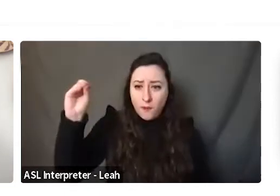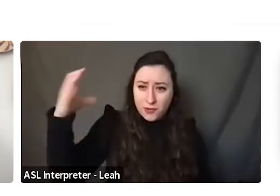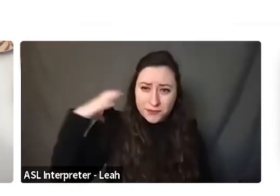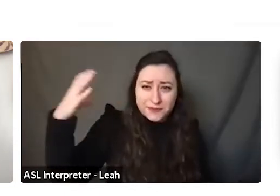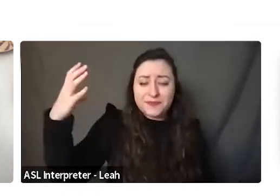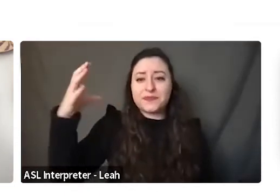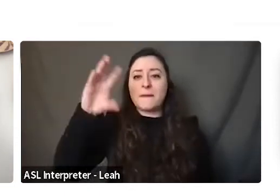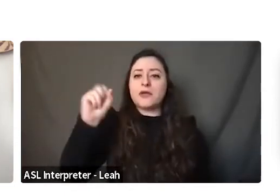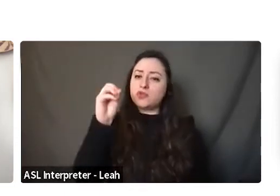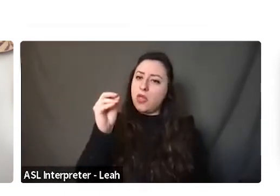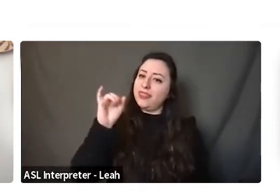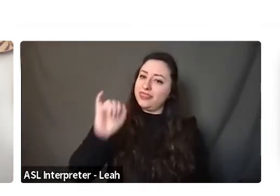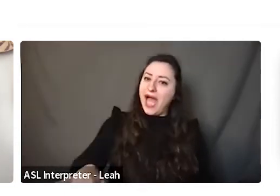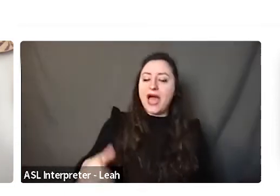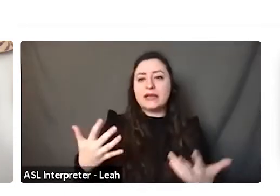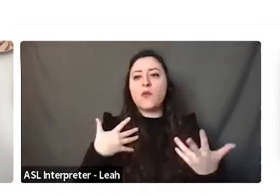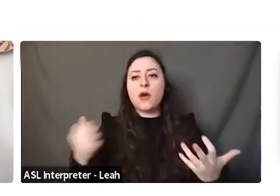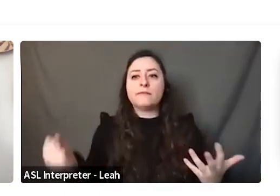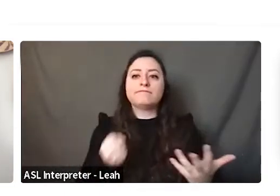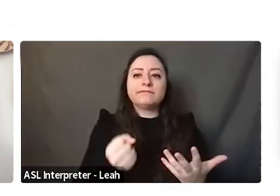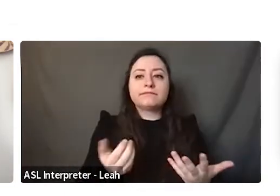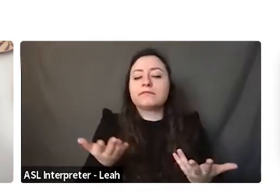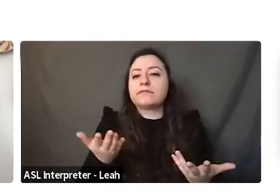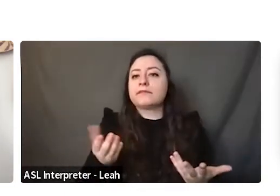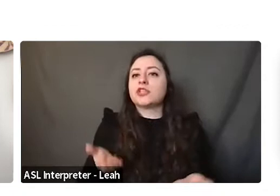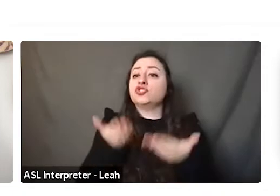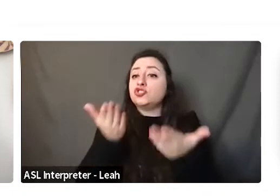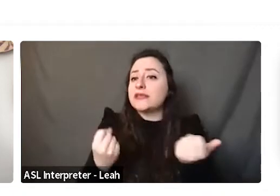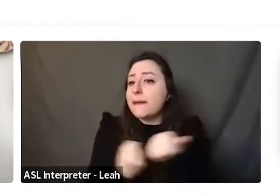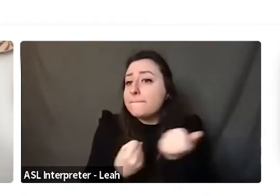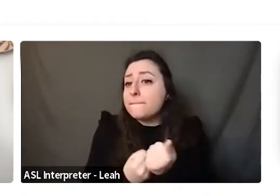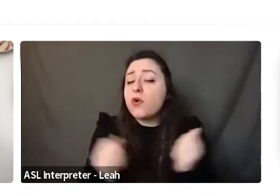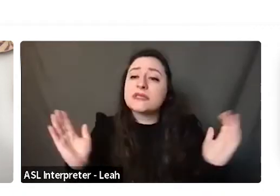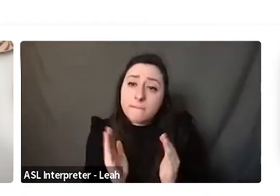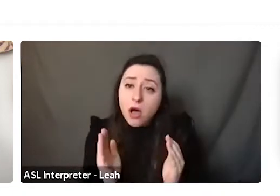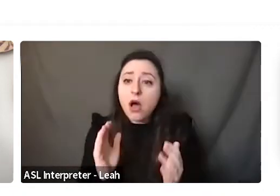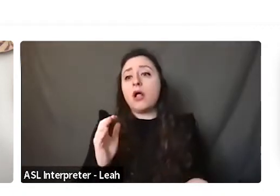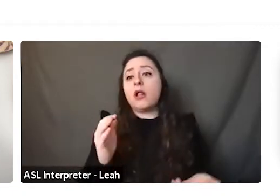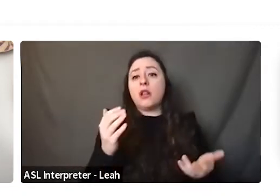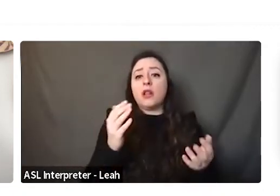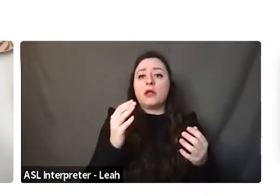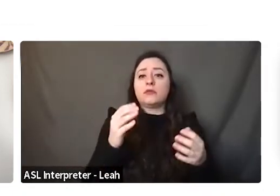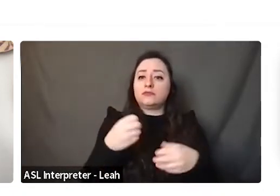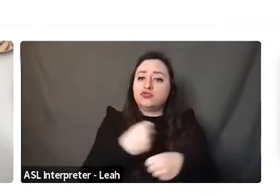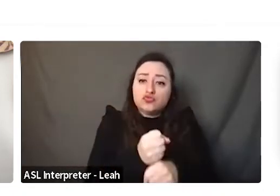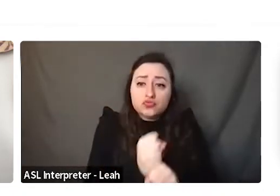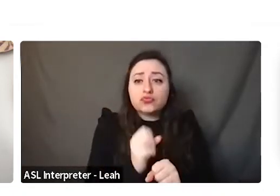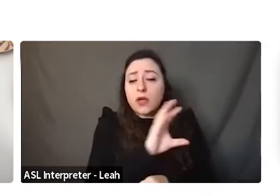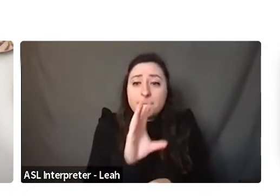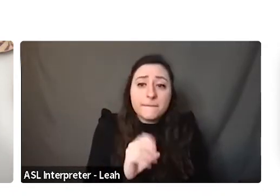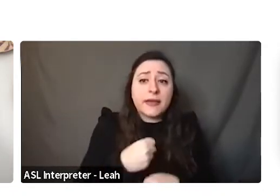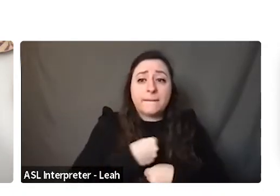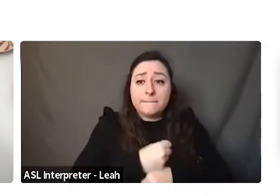So I definitely wanted to bring in that element of supporting smaller scale creators, makers, suppliers, sourcers